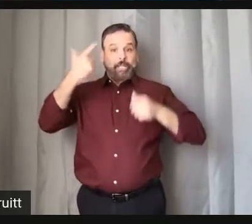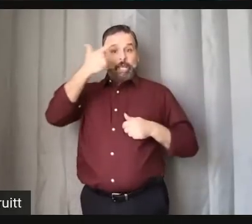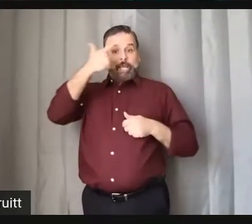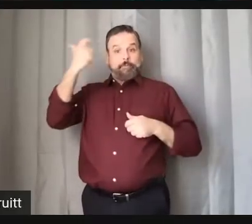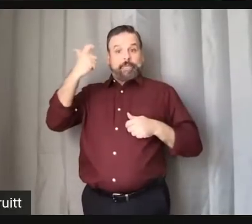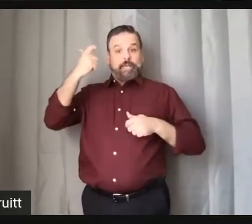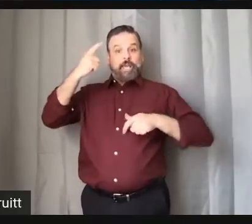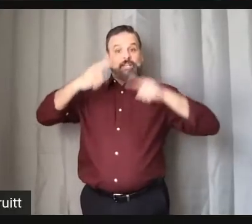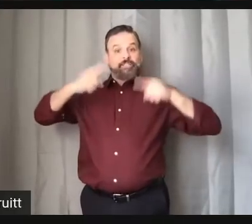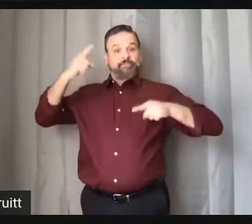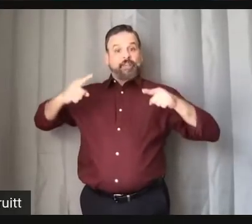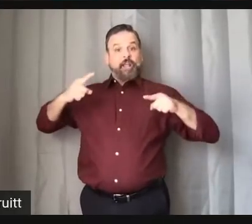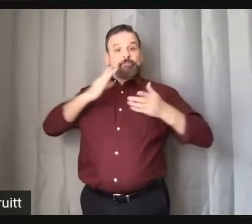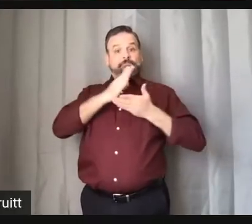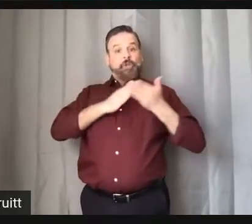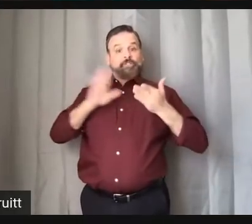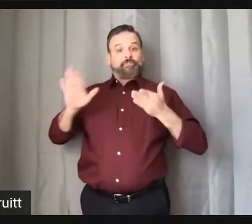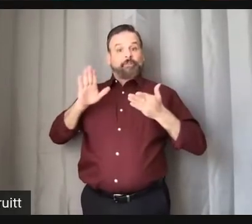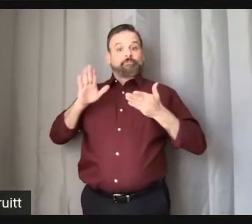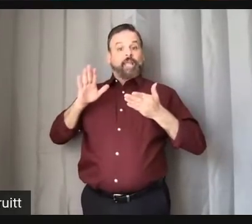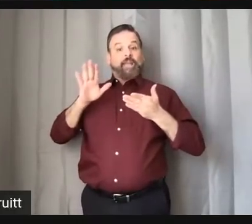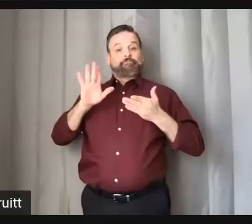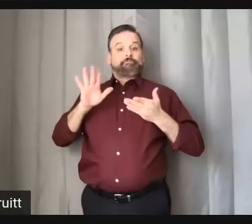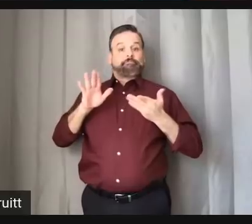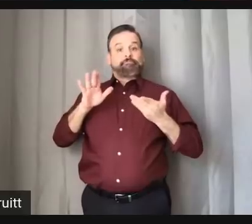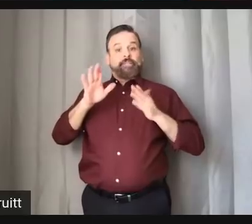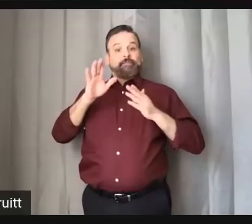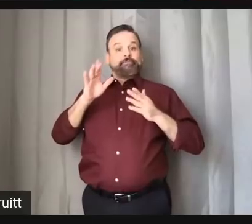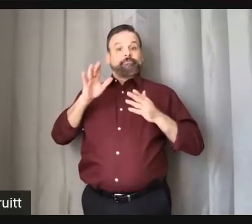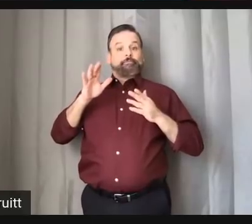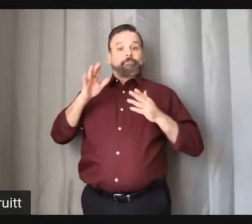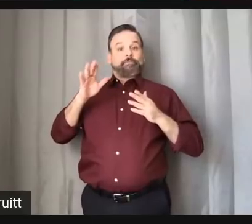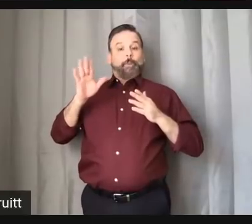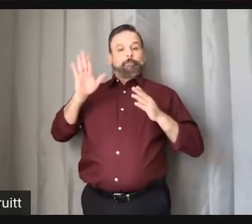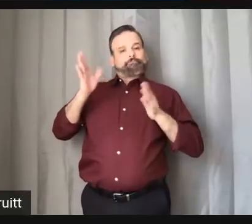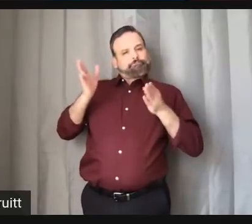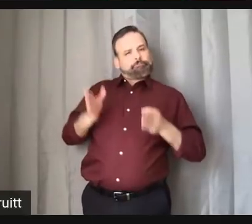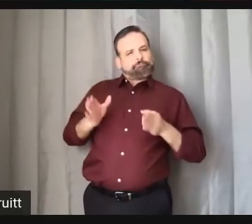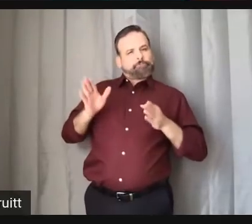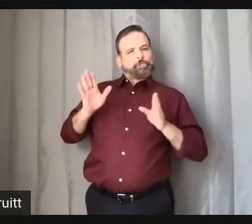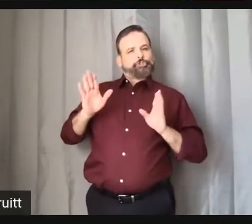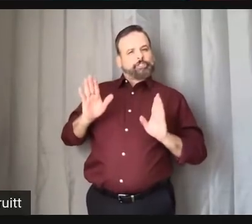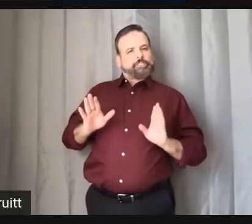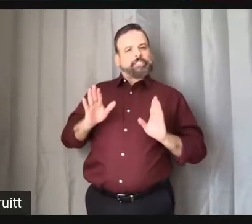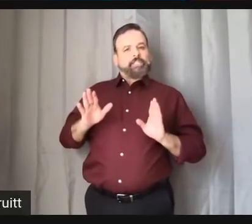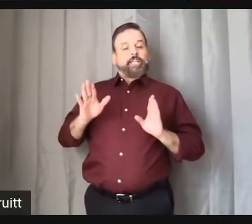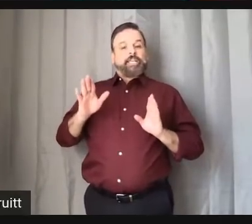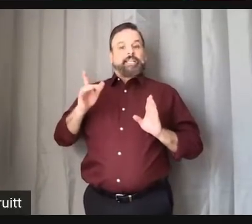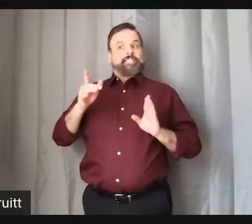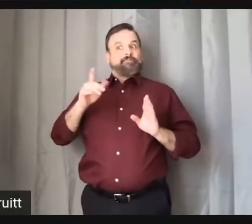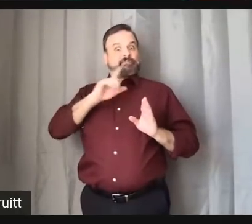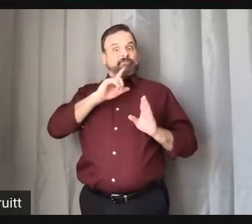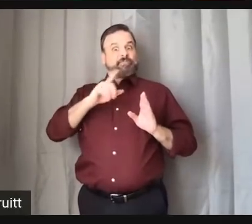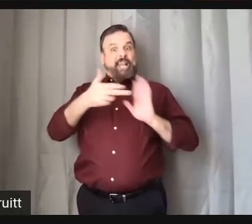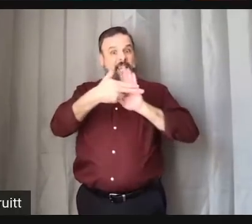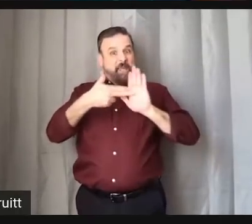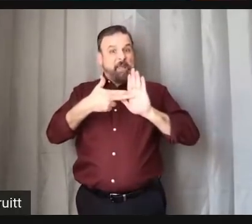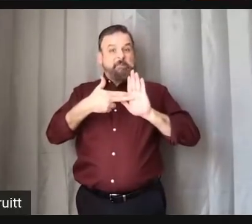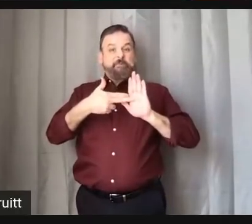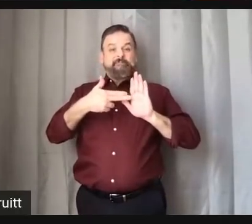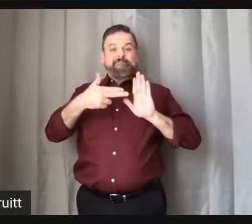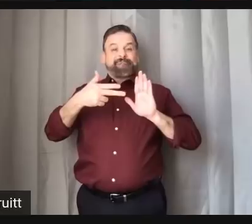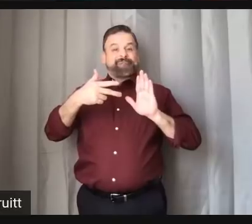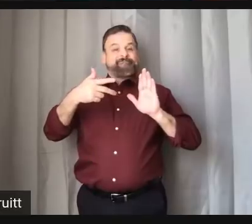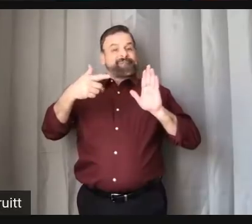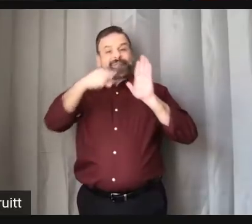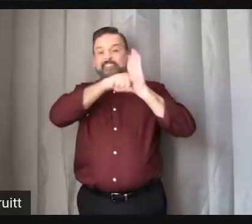various aspects of that persona were, as you said, referring to something else, were demonized. I tell the story every